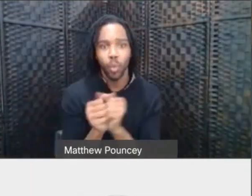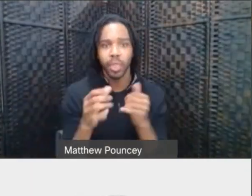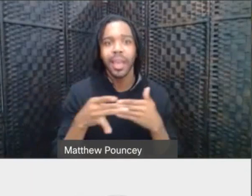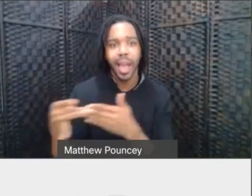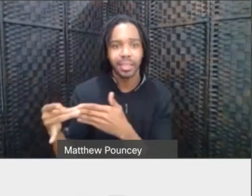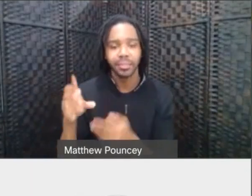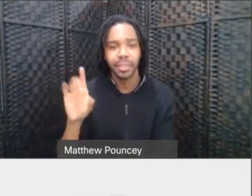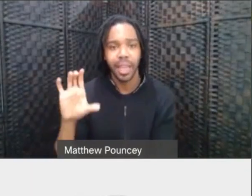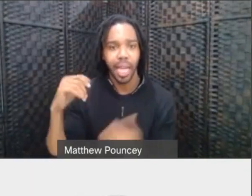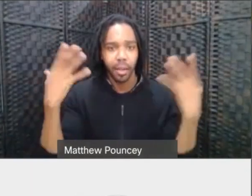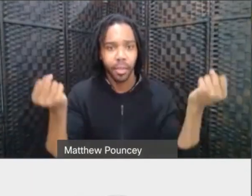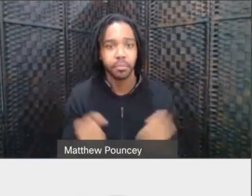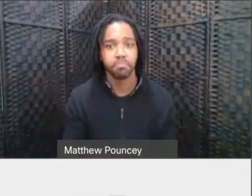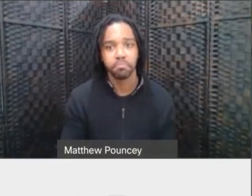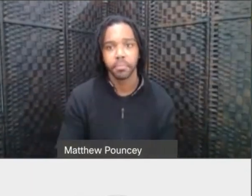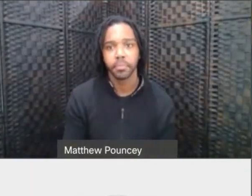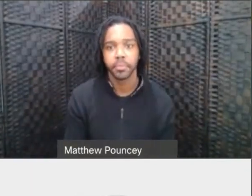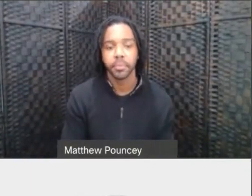has. Thank you.